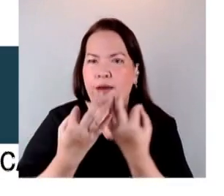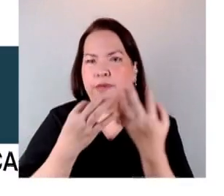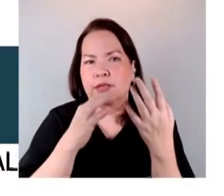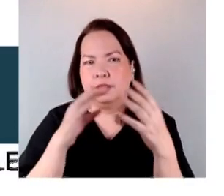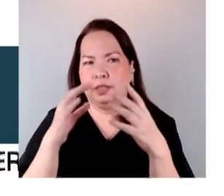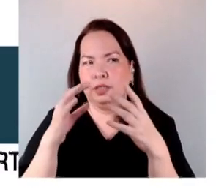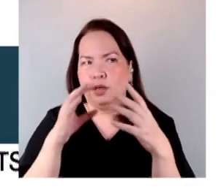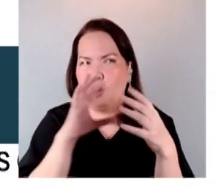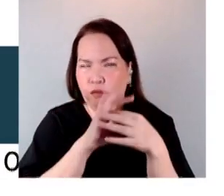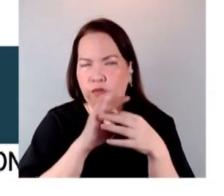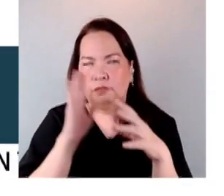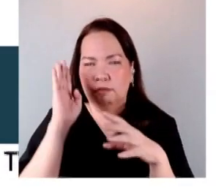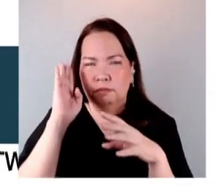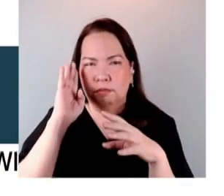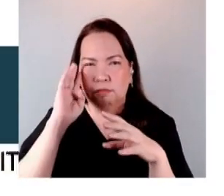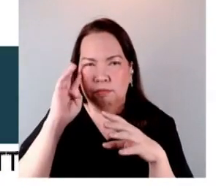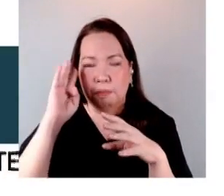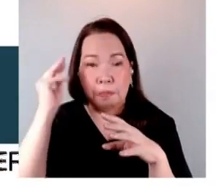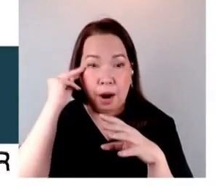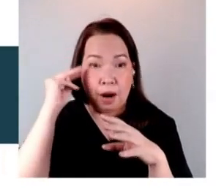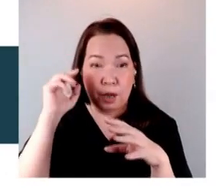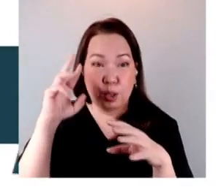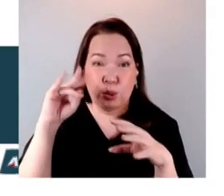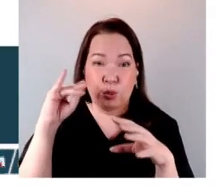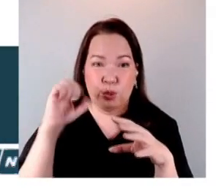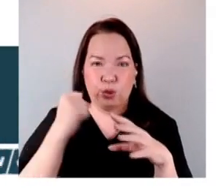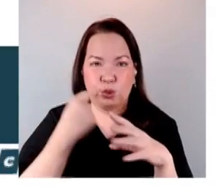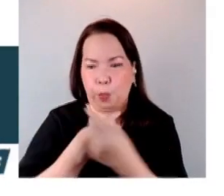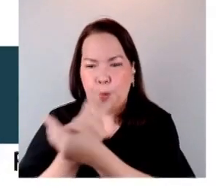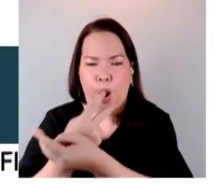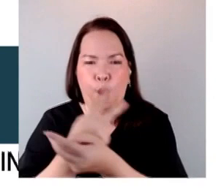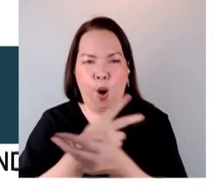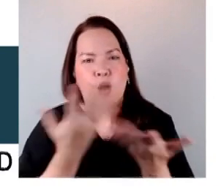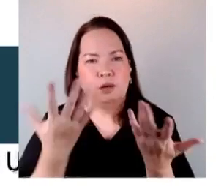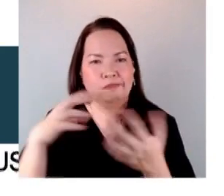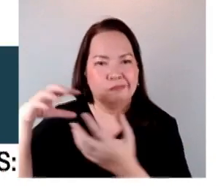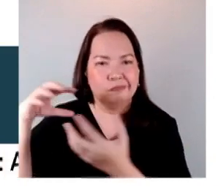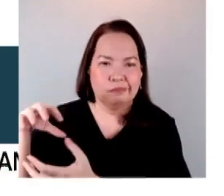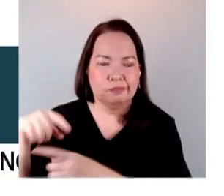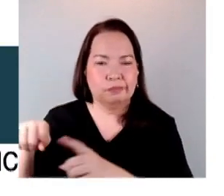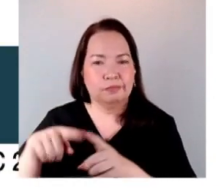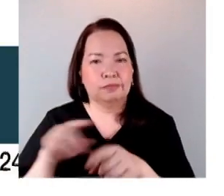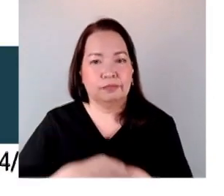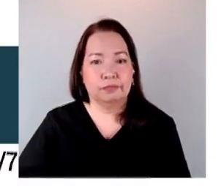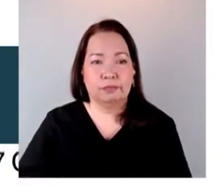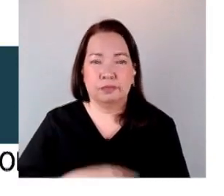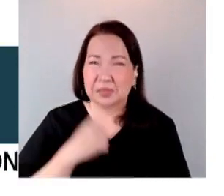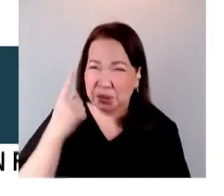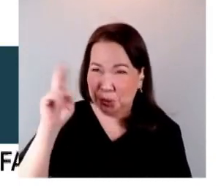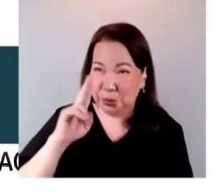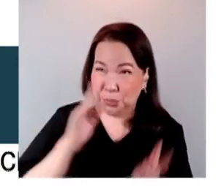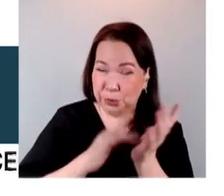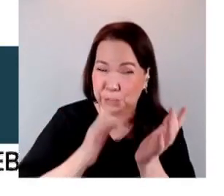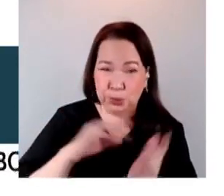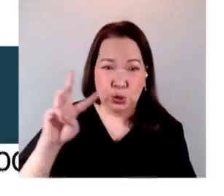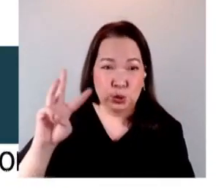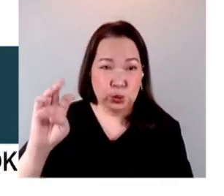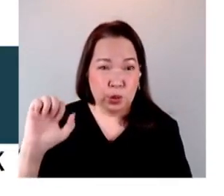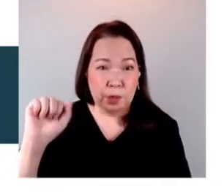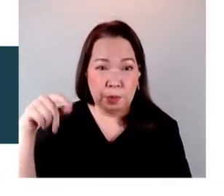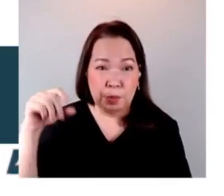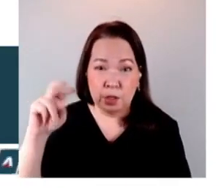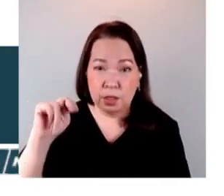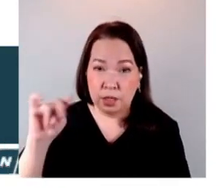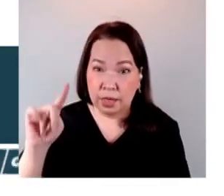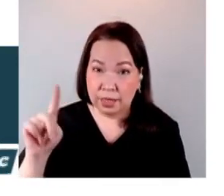PCGG. Is that your concern as well? Well, it's my concern, but more than that,